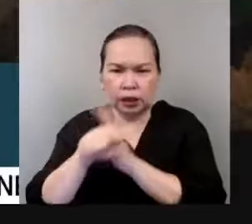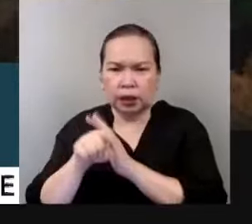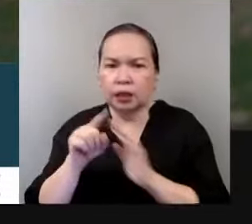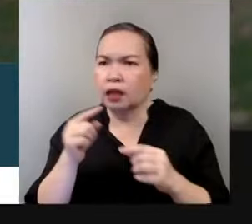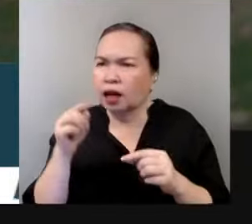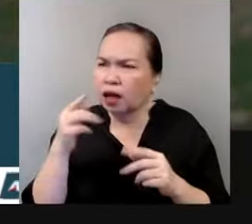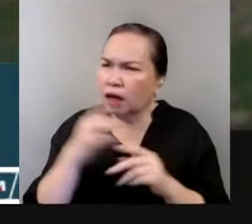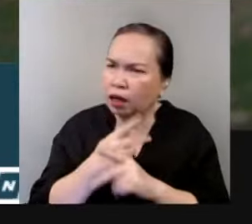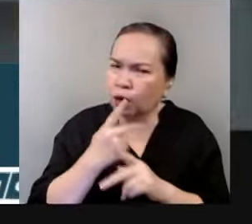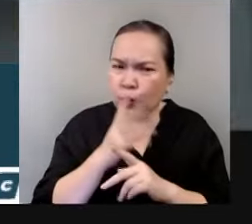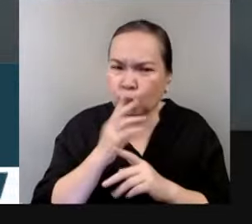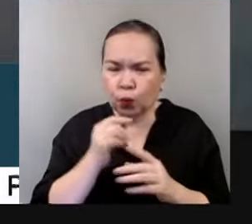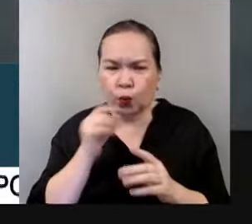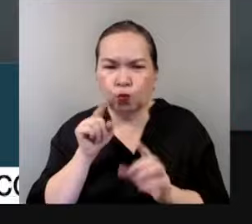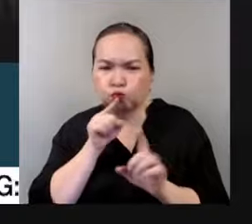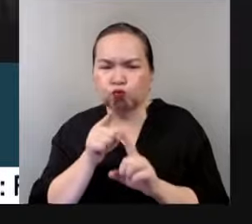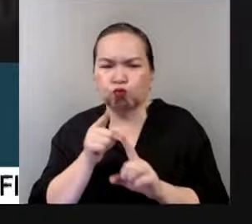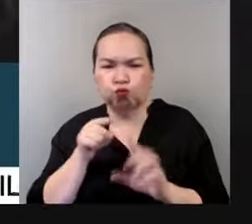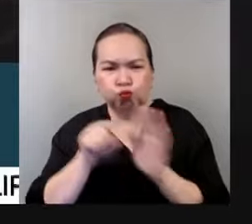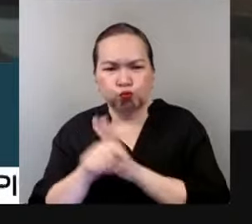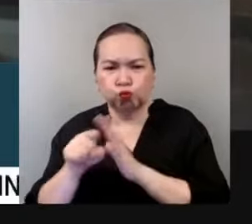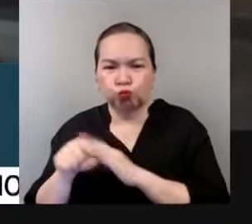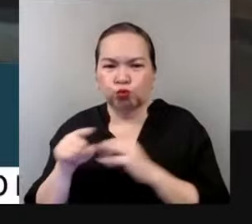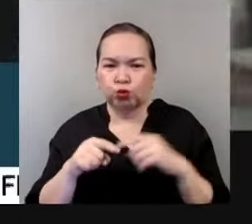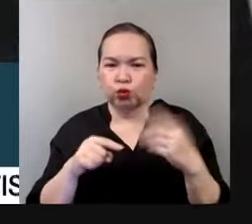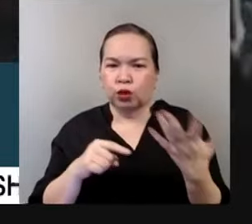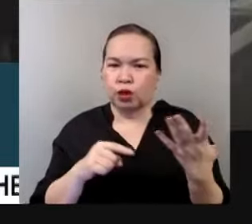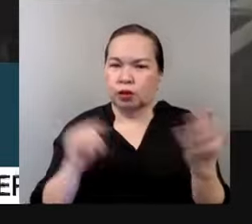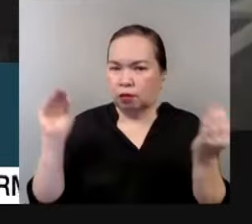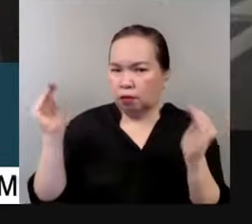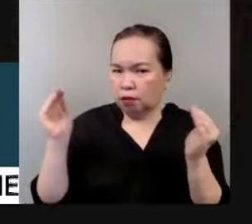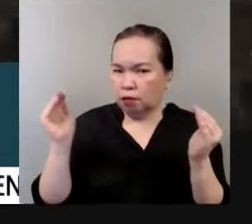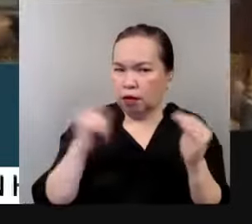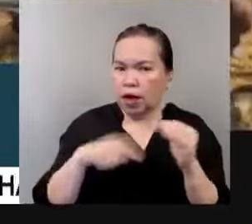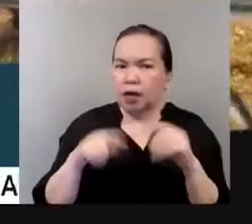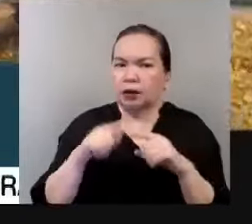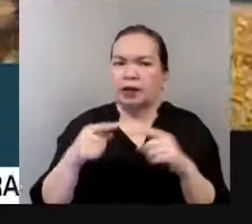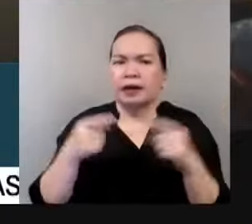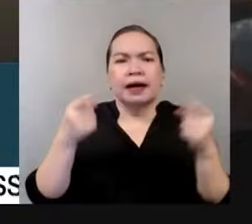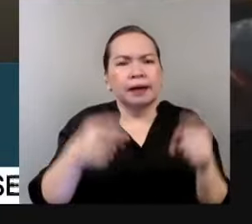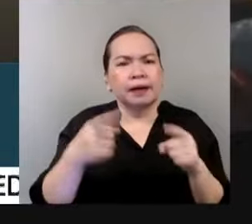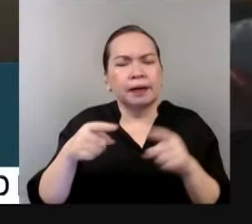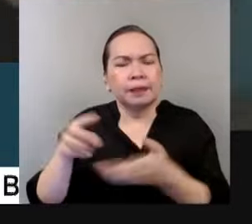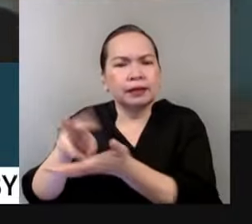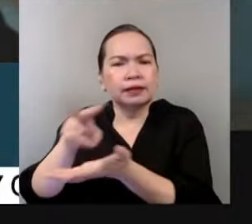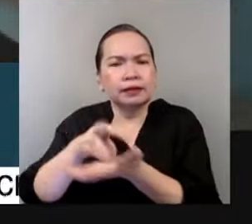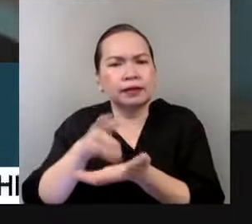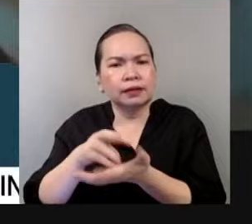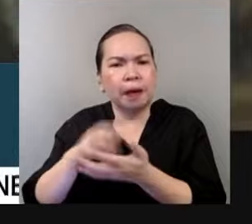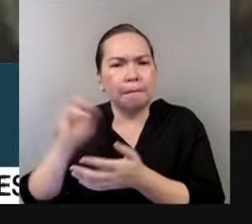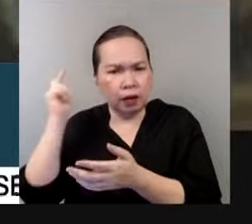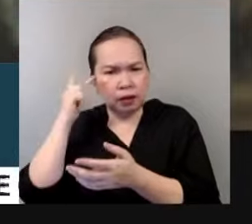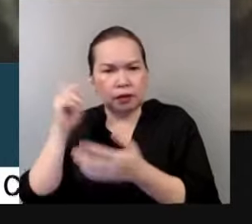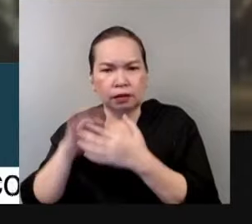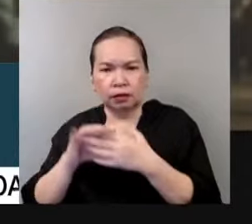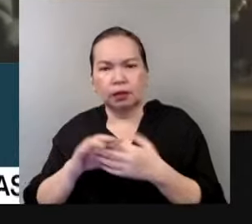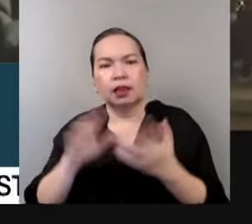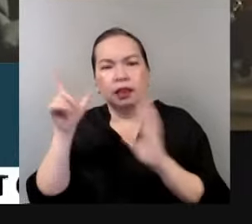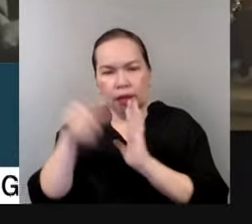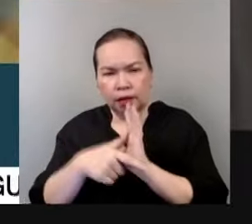Founder's Day is a satirical political slasher about a series of ominous killings in a small town leading up to a mayoral election.